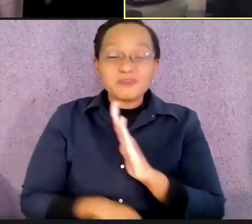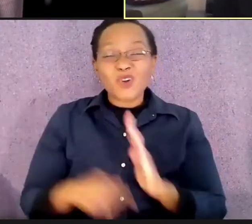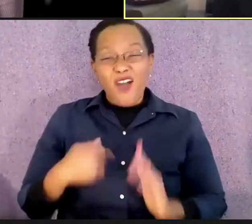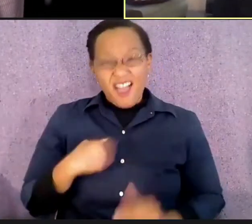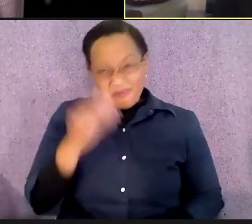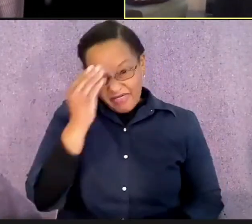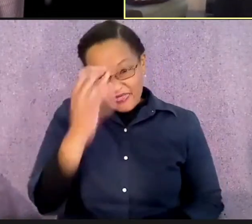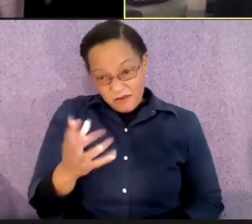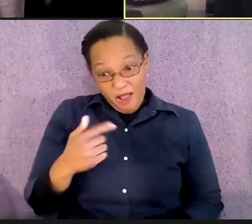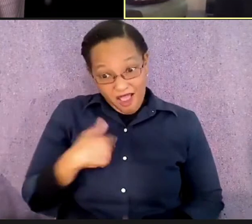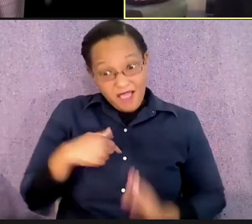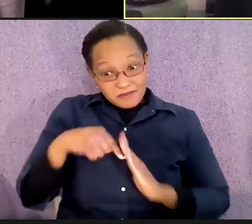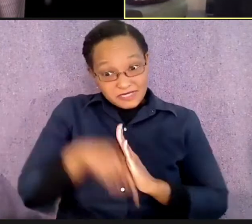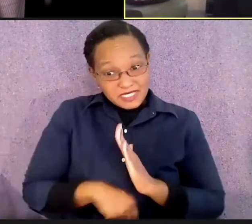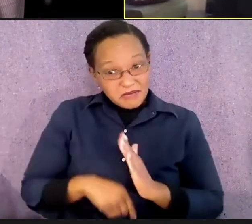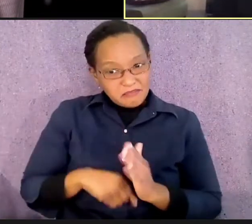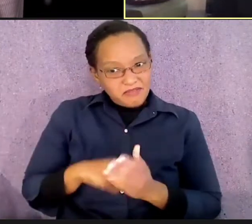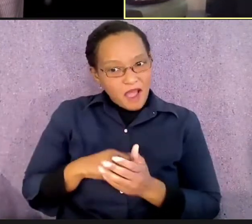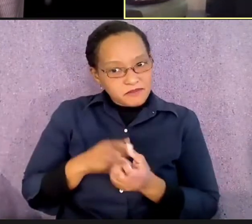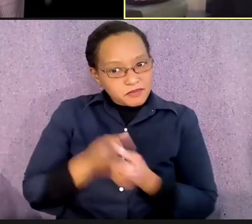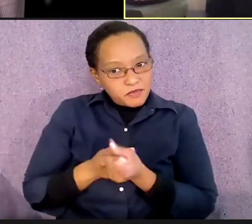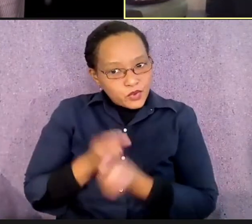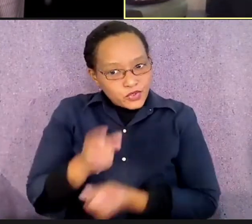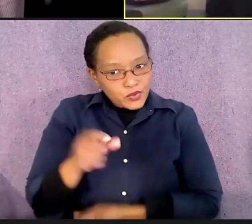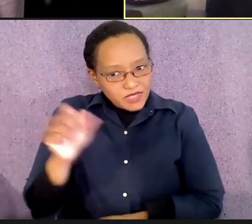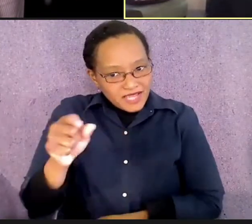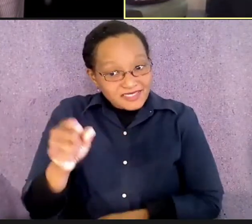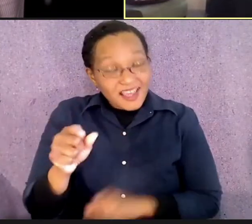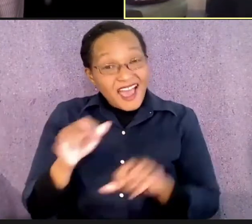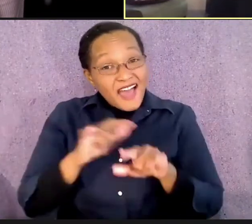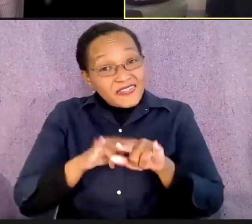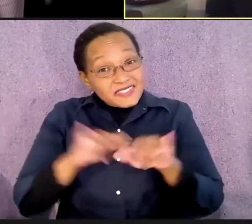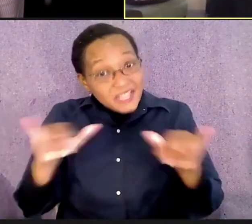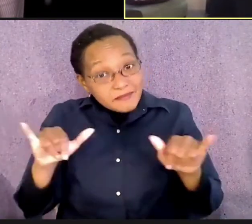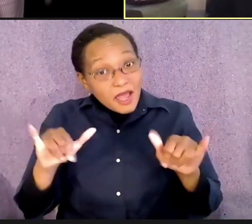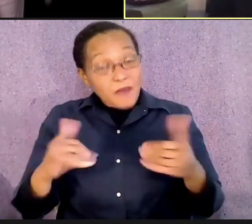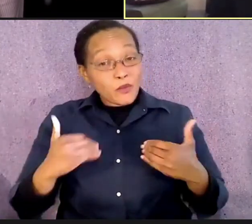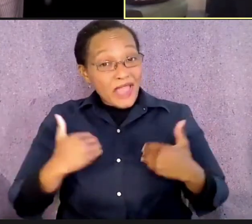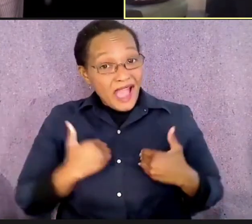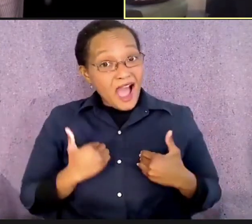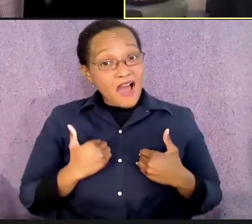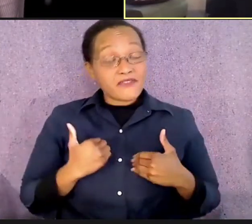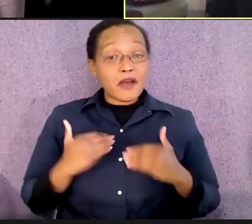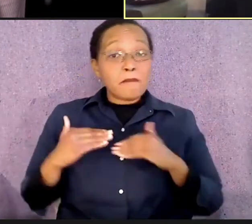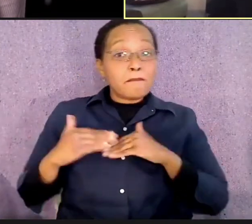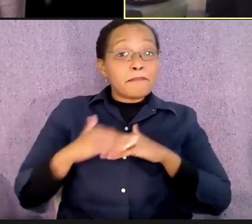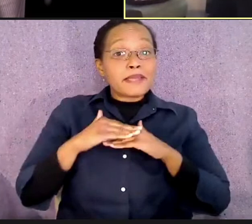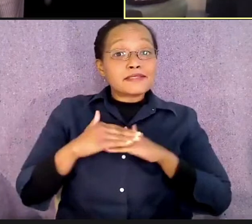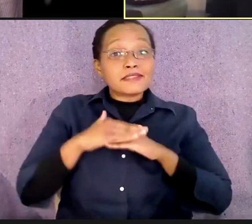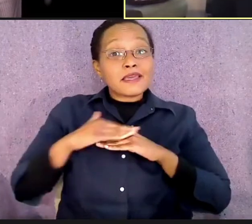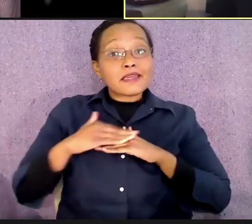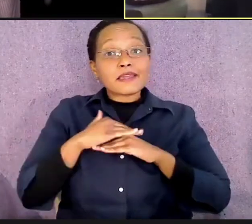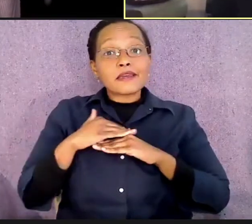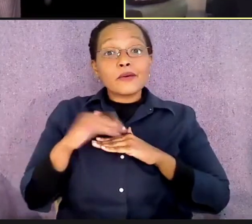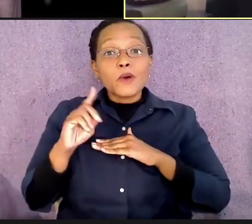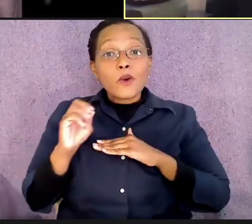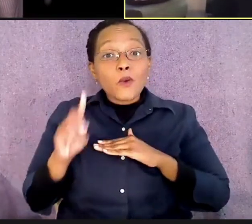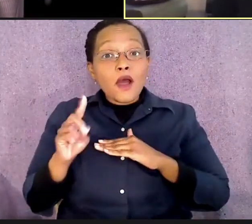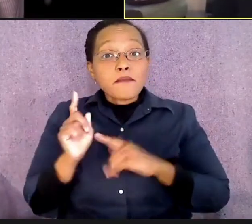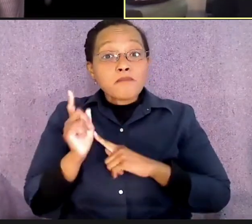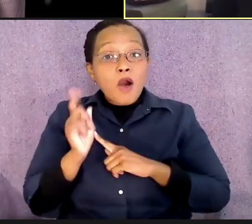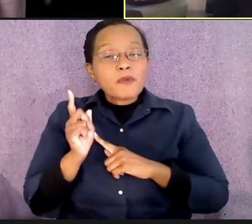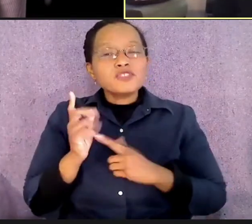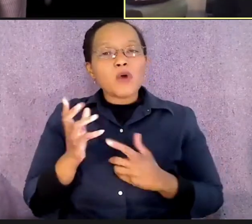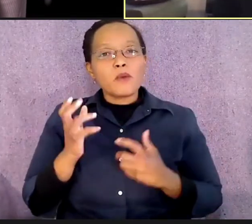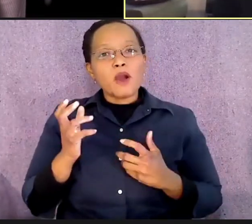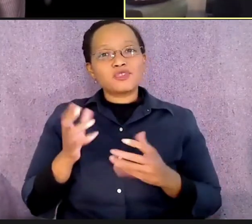worry, I got your back. And at the same time, when there are those 101 moments, I want them to be done in such a way that the people who already know that information